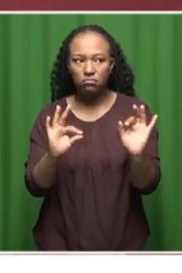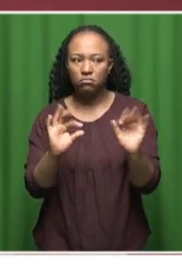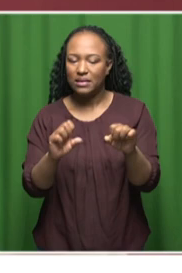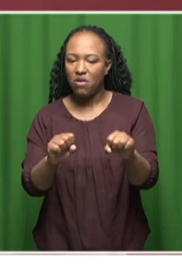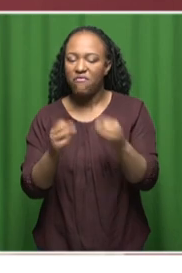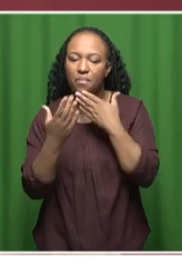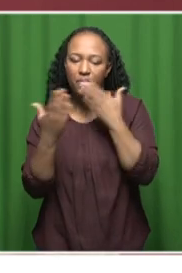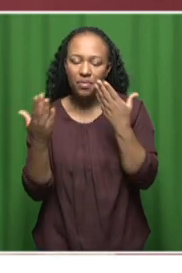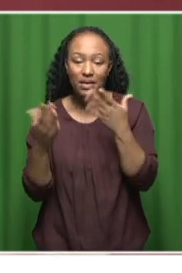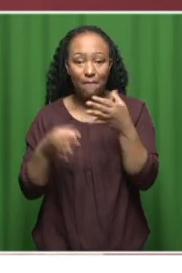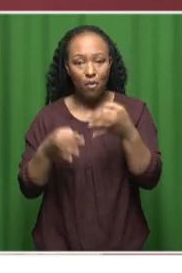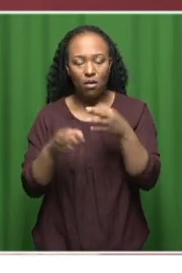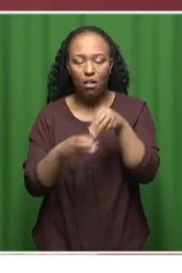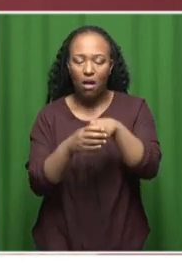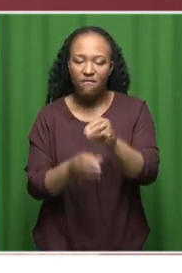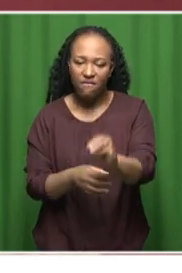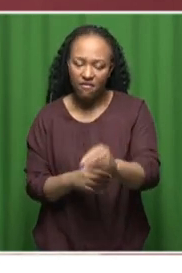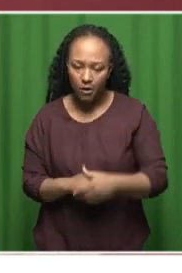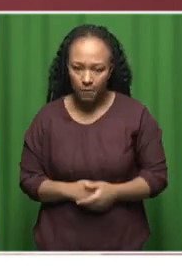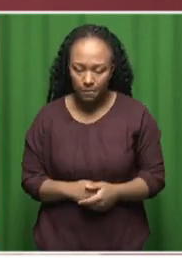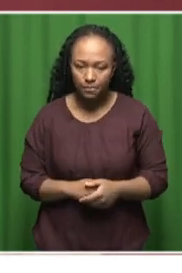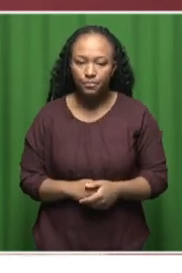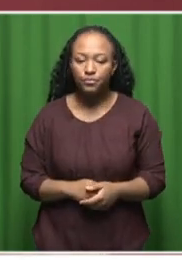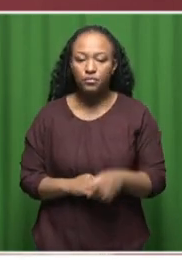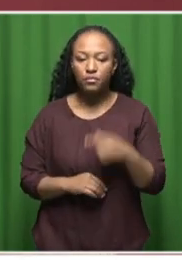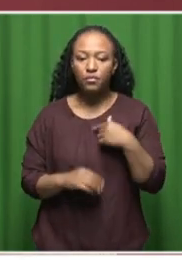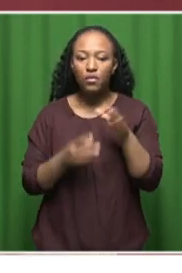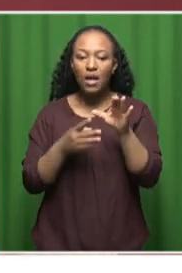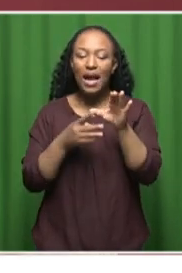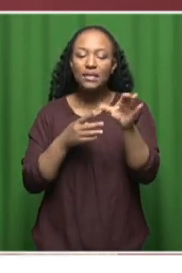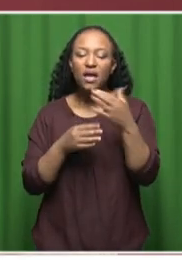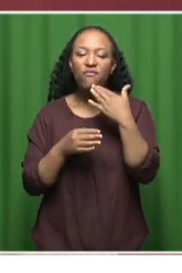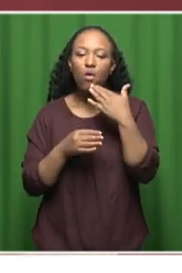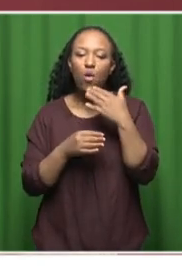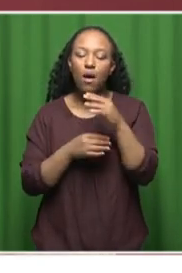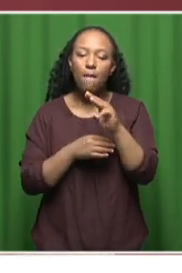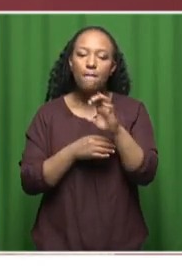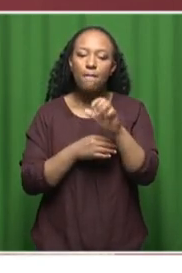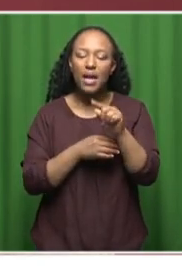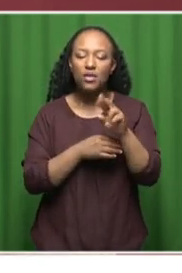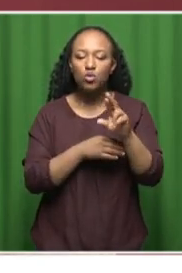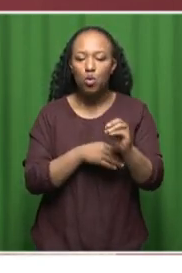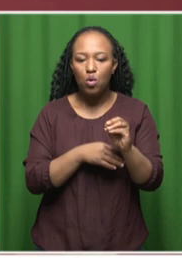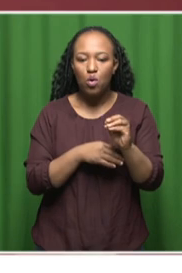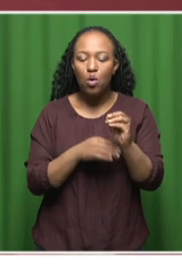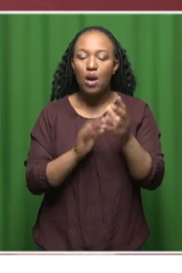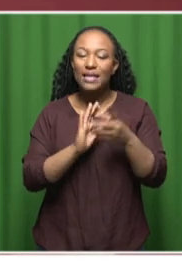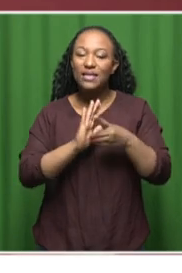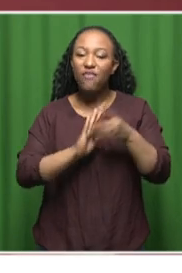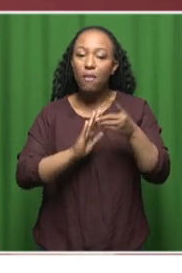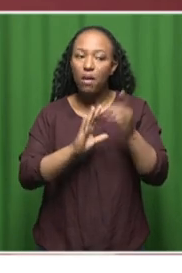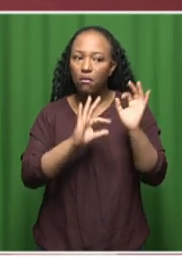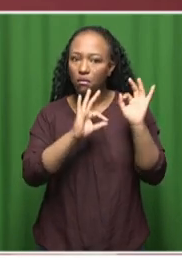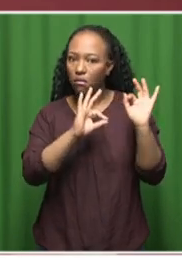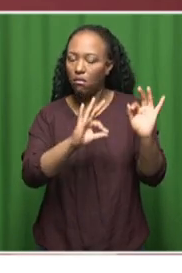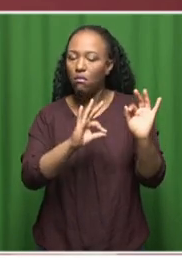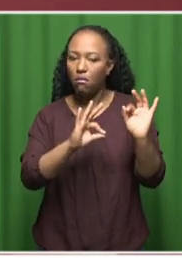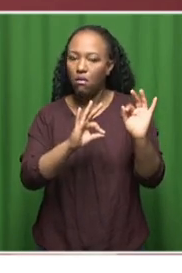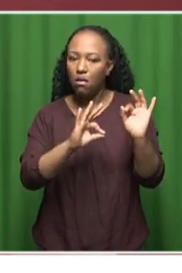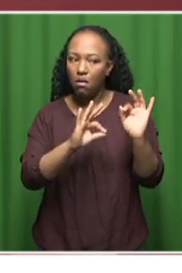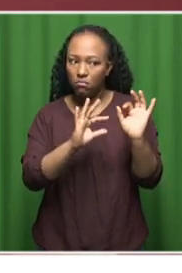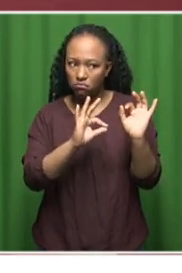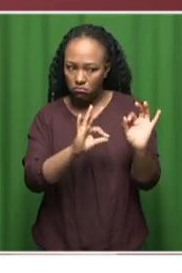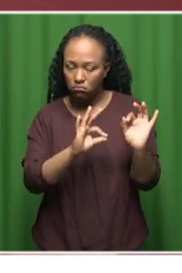it, notwithstanding this criteria of a metro, whether the particular development, particular population is